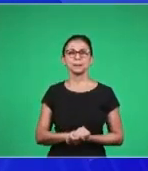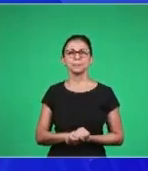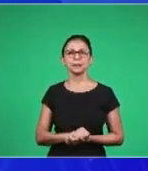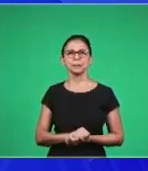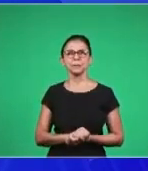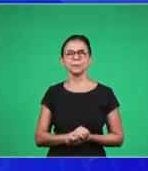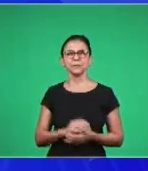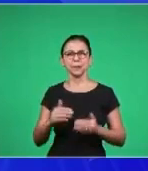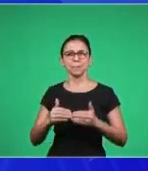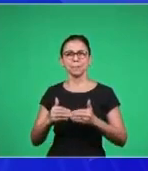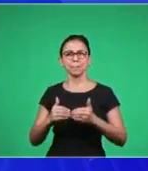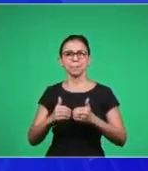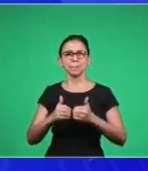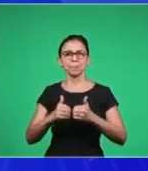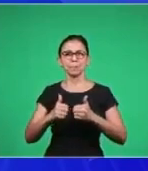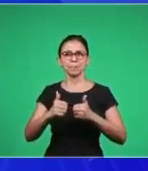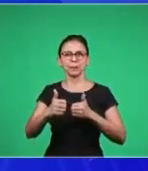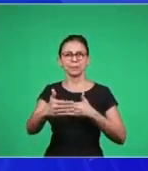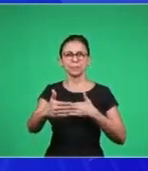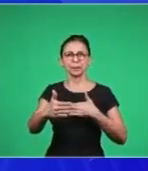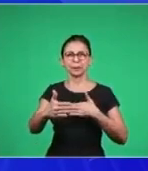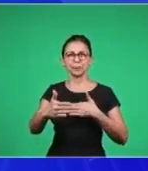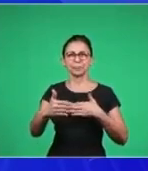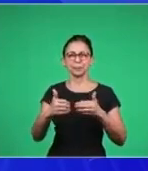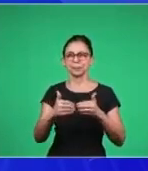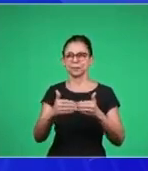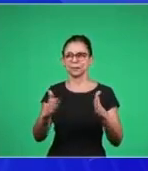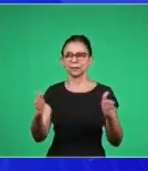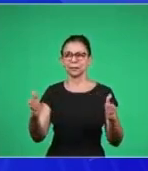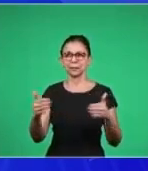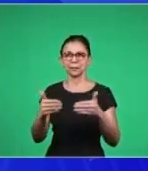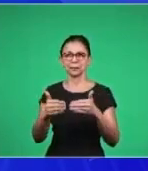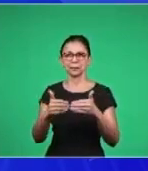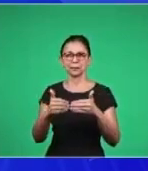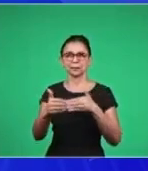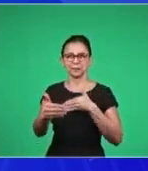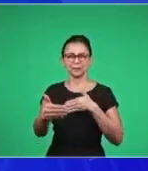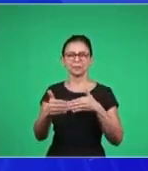also a seminar in the city of Agua Dulce in Panama,